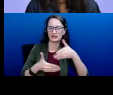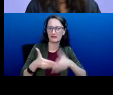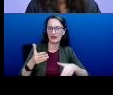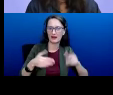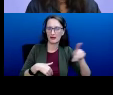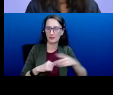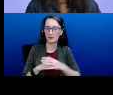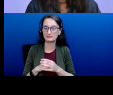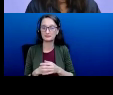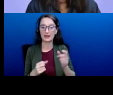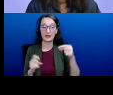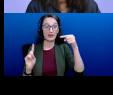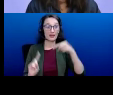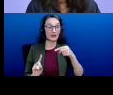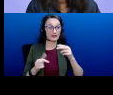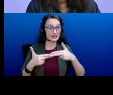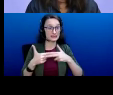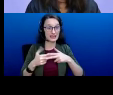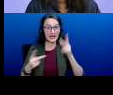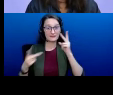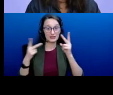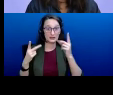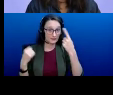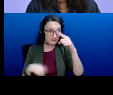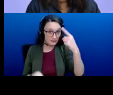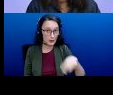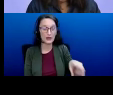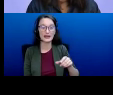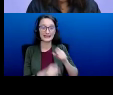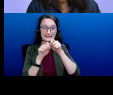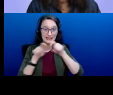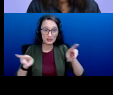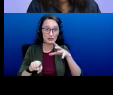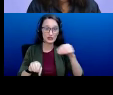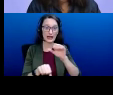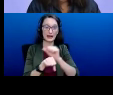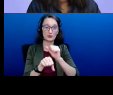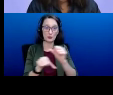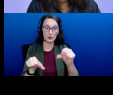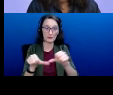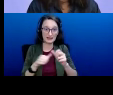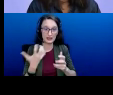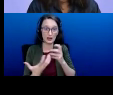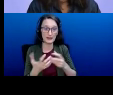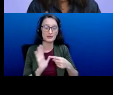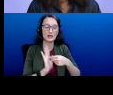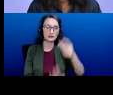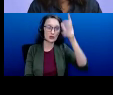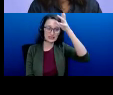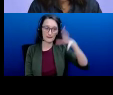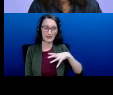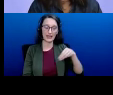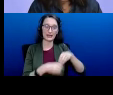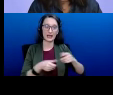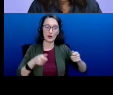Visually, this slide for disclosure and workplace accommodations includes an image of a man in a wheelchair on the computer pointing to the screen